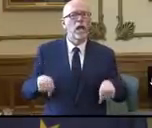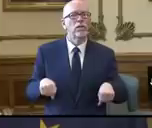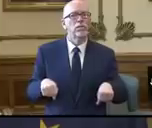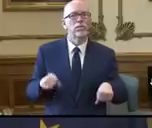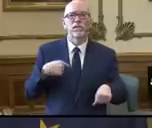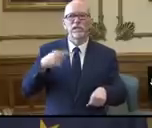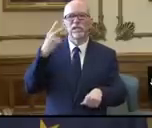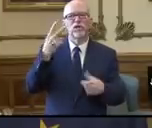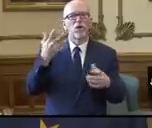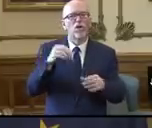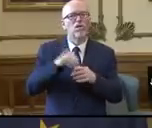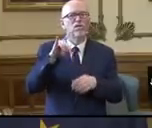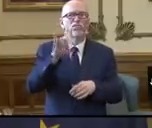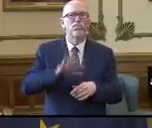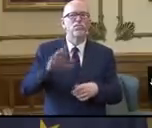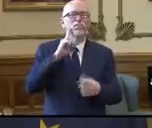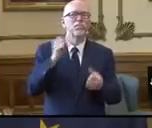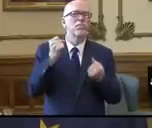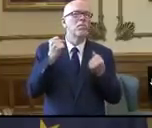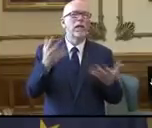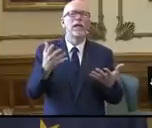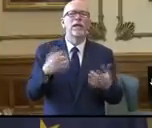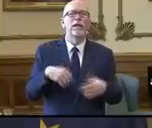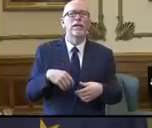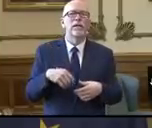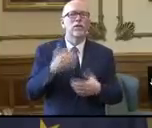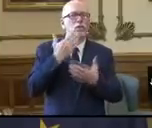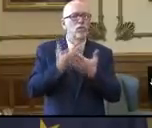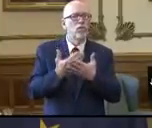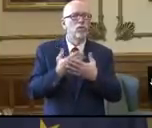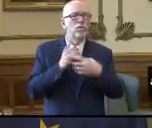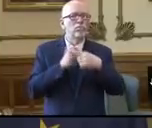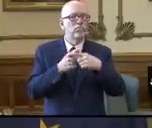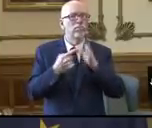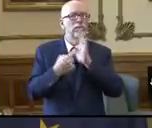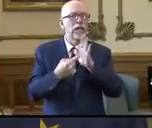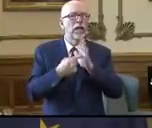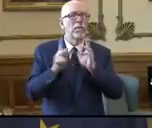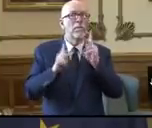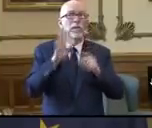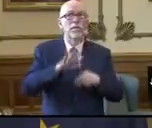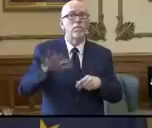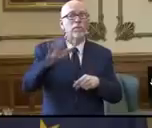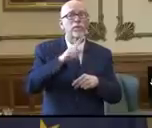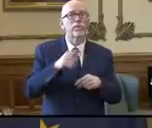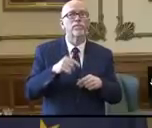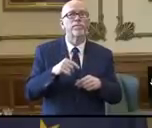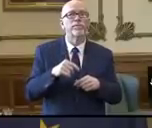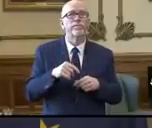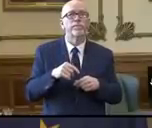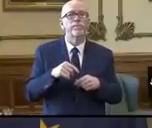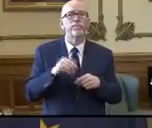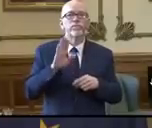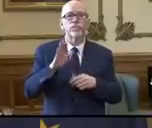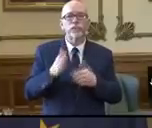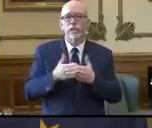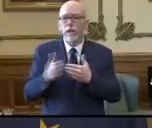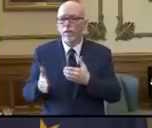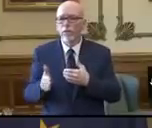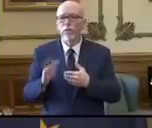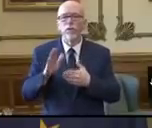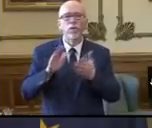state of Indiana. There are so many good examples of people who are putting their neighbors,